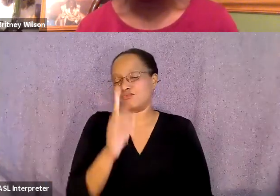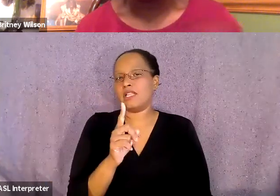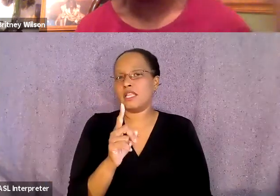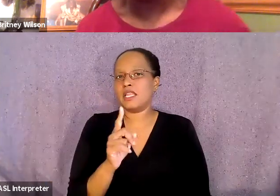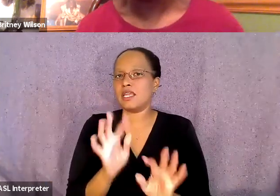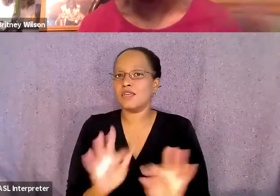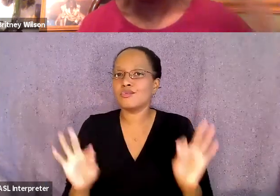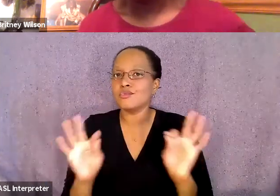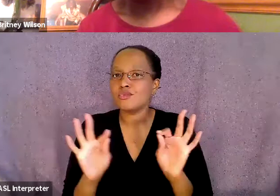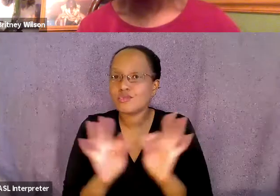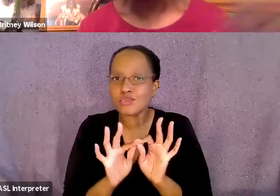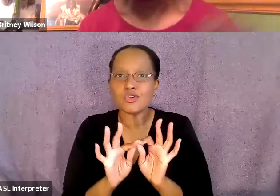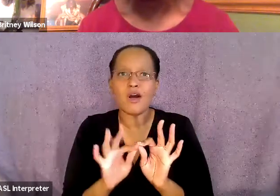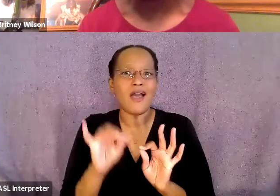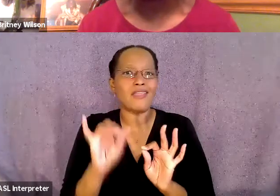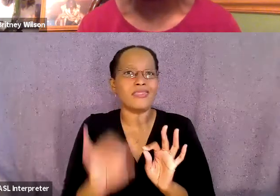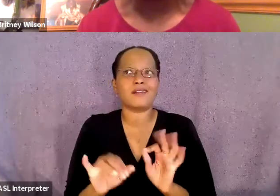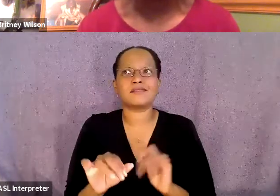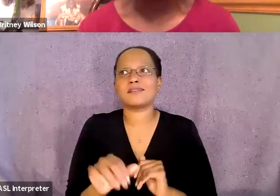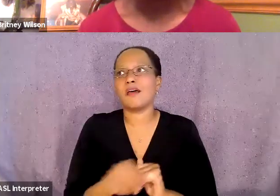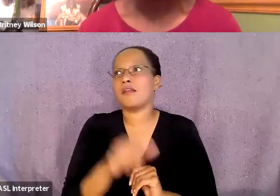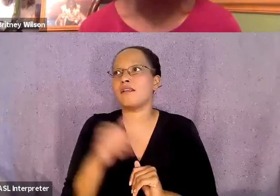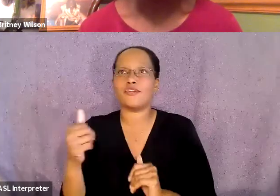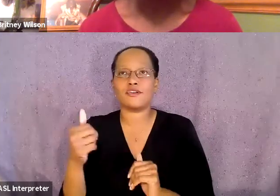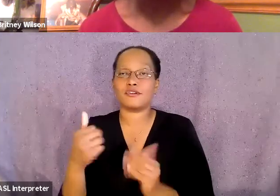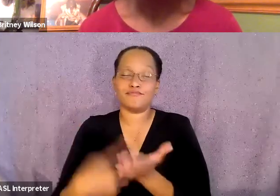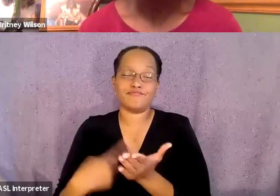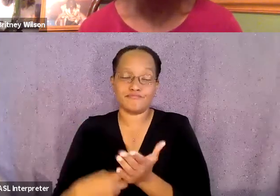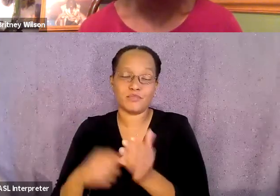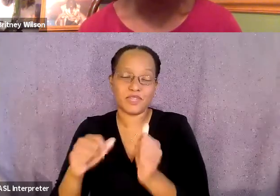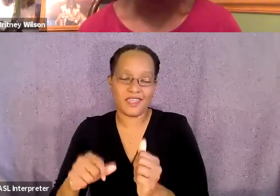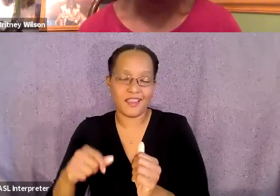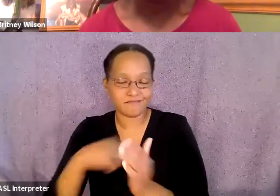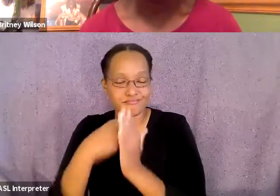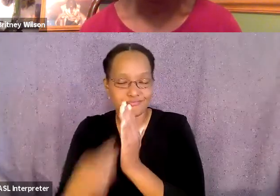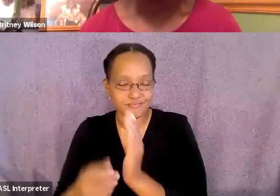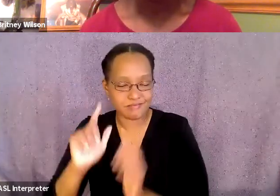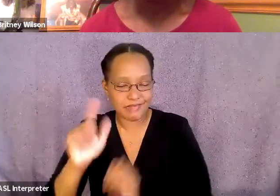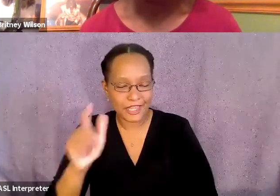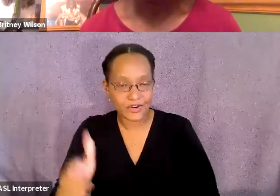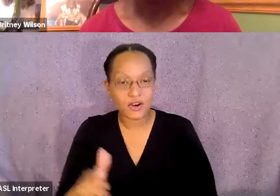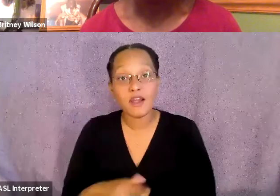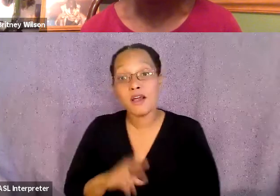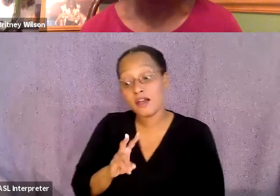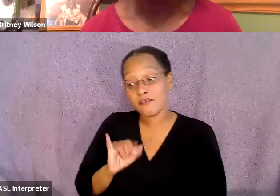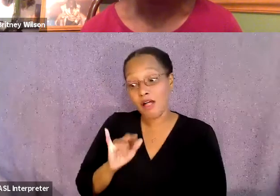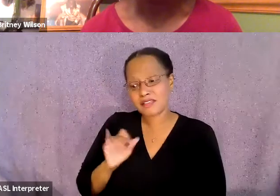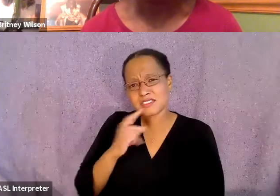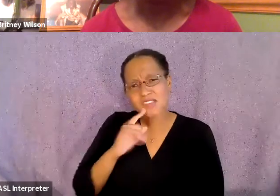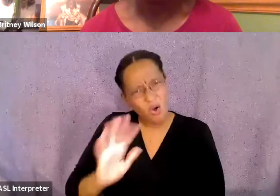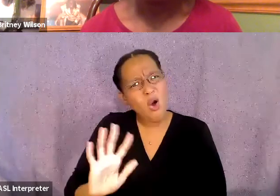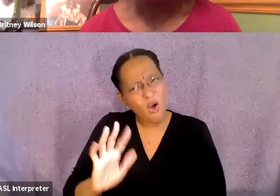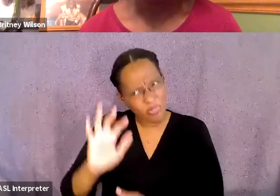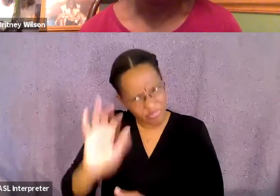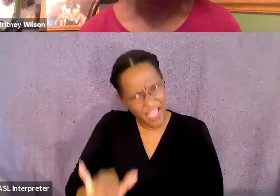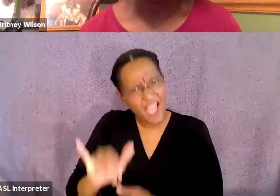whole other conversation. No, but that's really a part of the conversation too, you know, mm-hmm. because our own community,